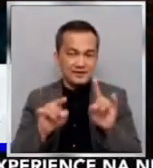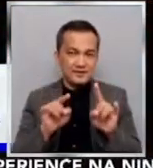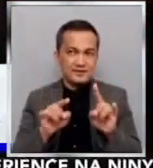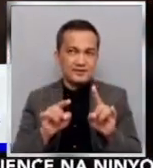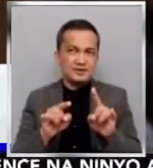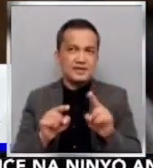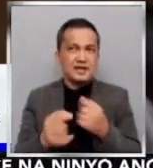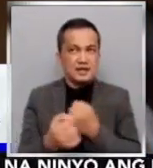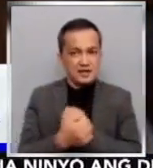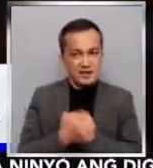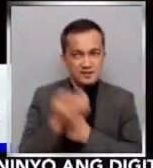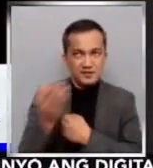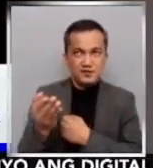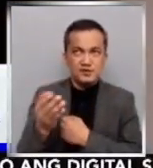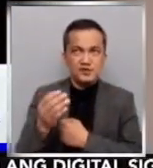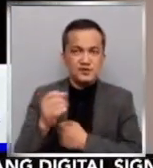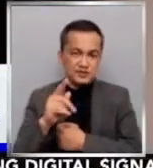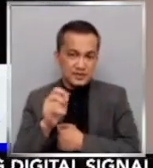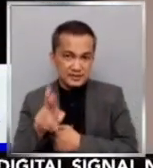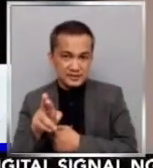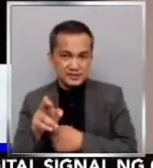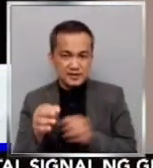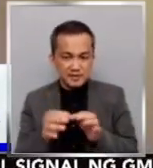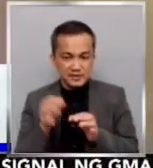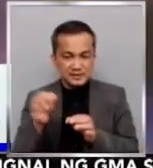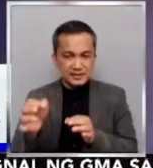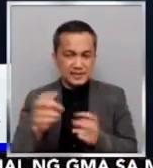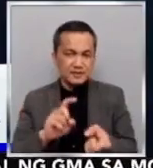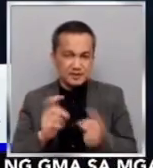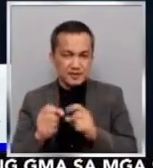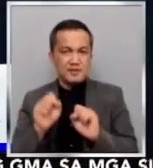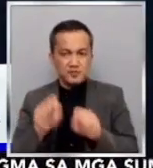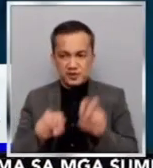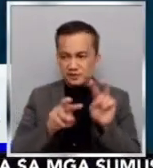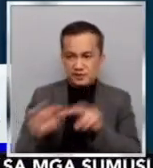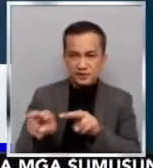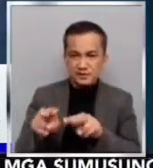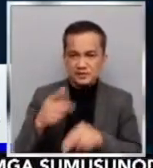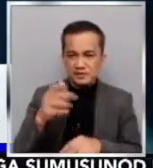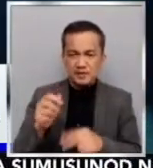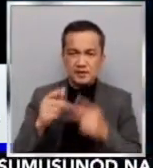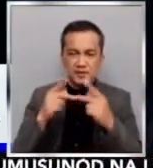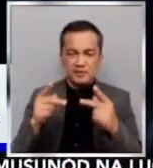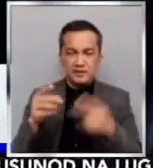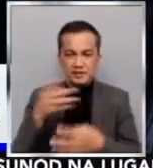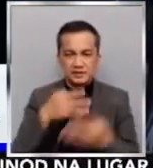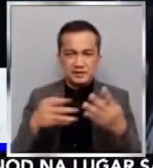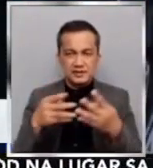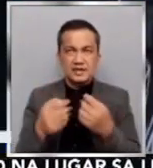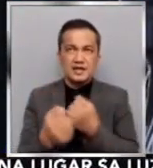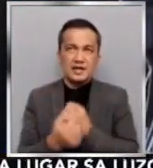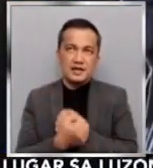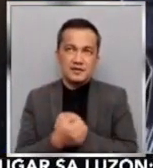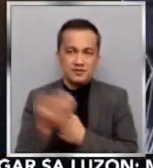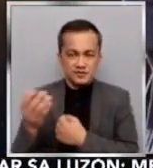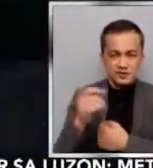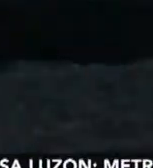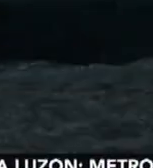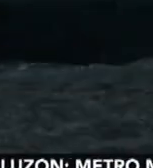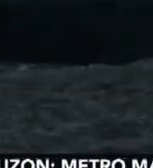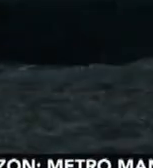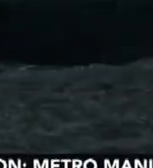Stranger. May extended version din ito na pwedeng panoorin sa GMA Public Affairs at Lovey Stranger Official Facebook page.